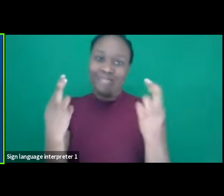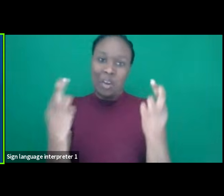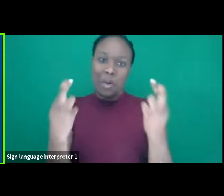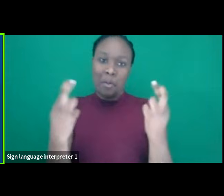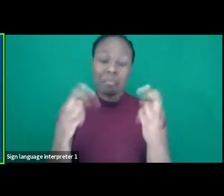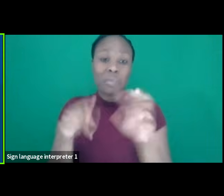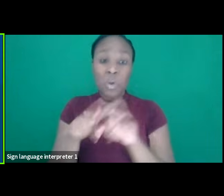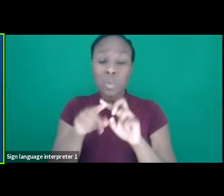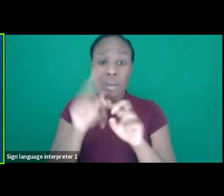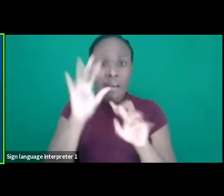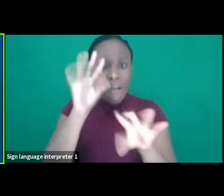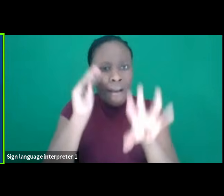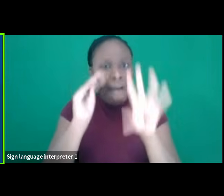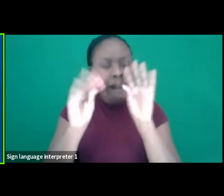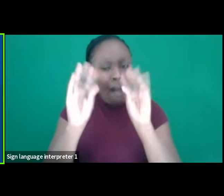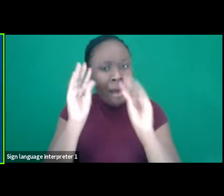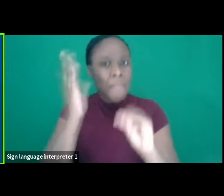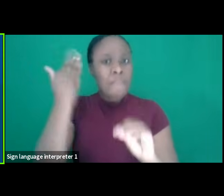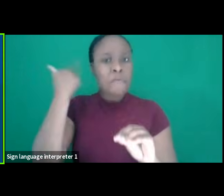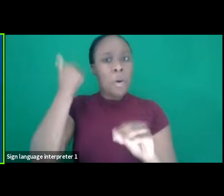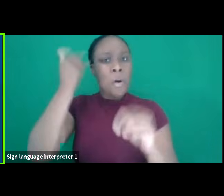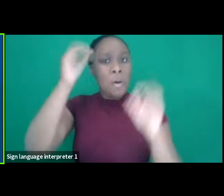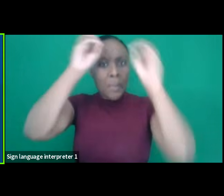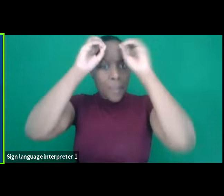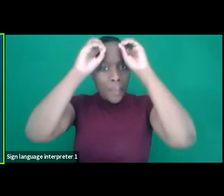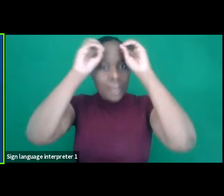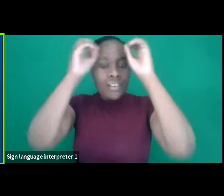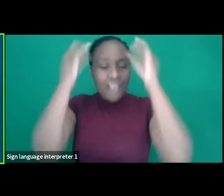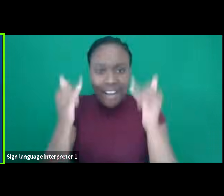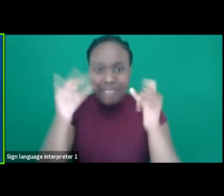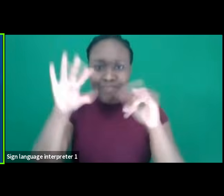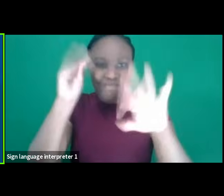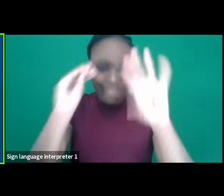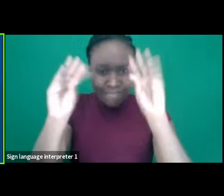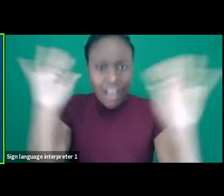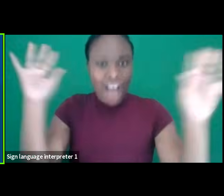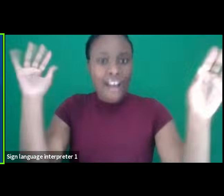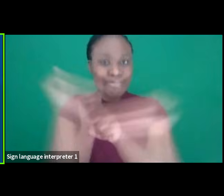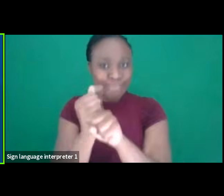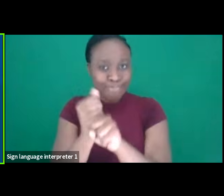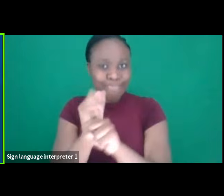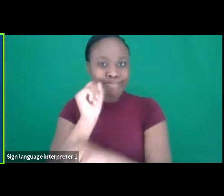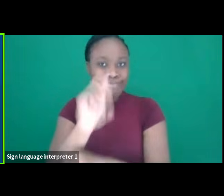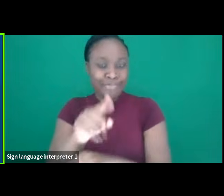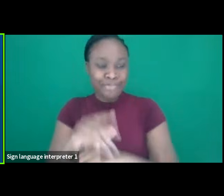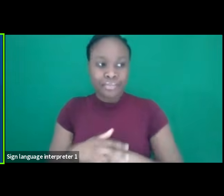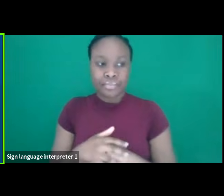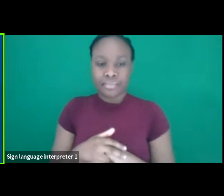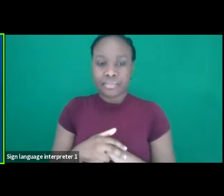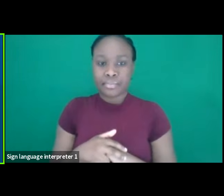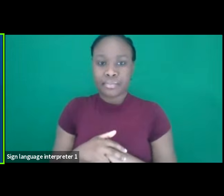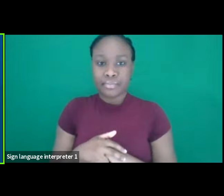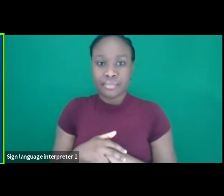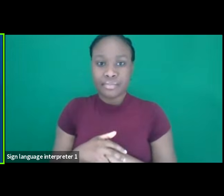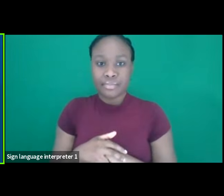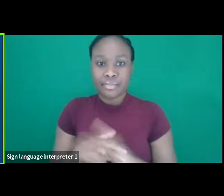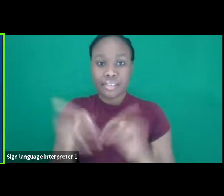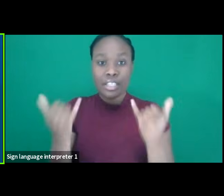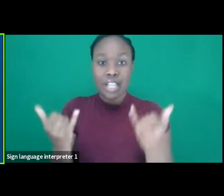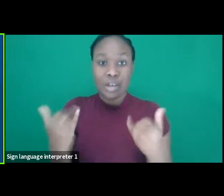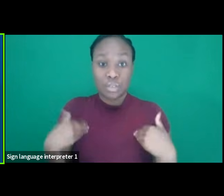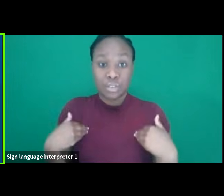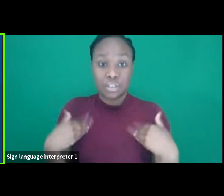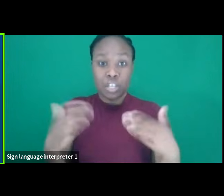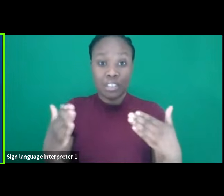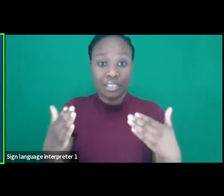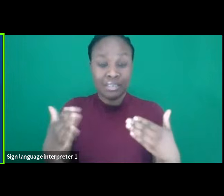learn quite a bit in terms of what we have prepared for you. Let me start off by saying that